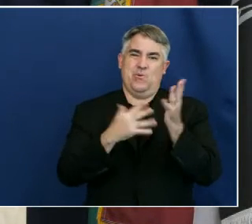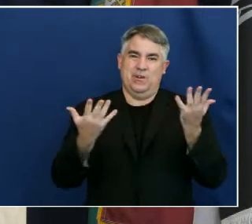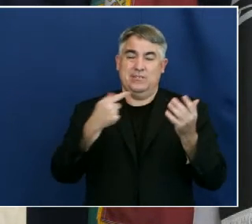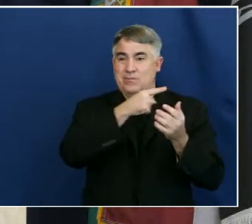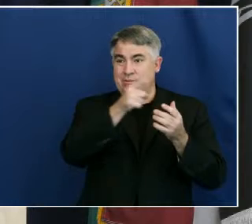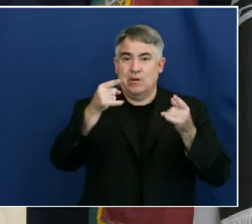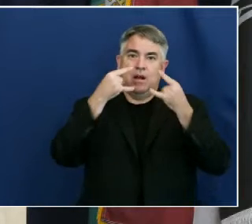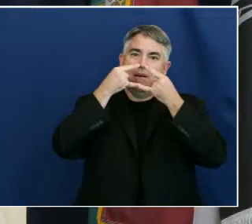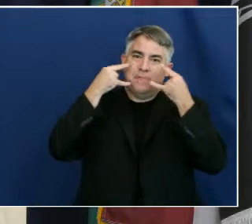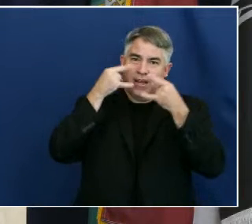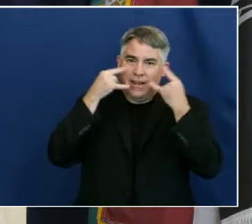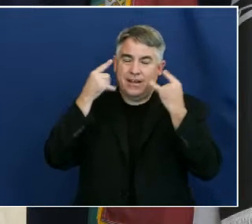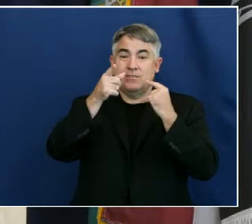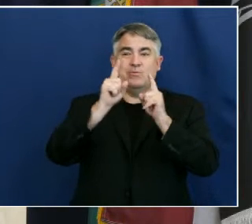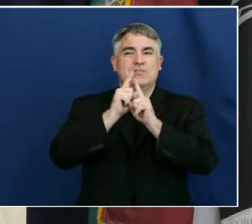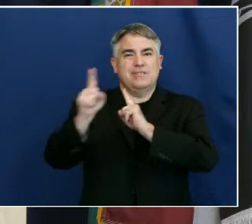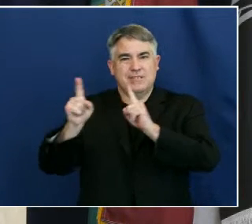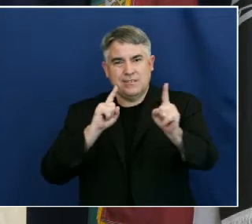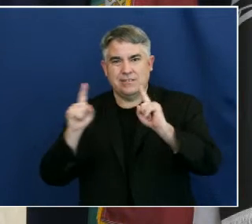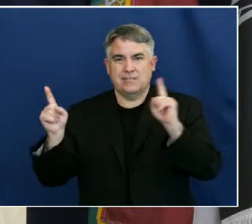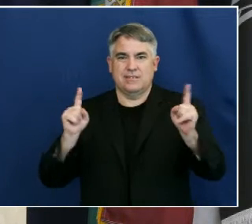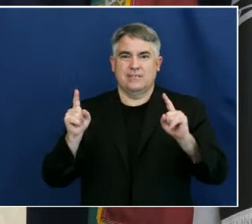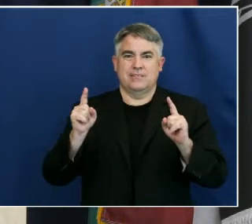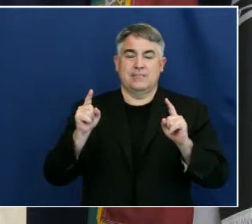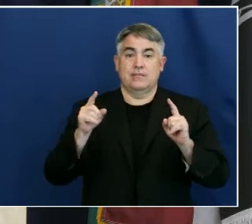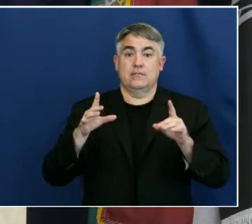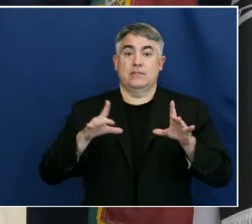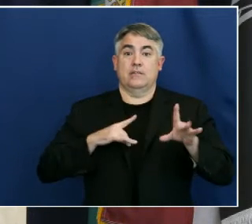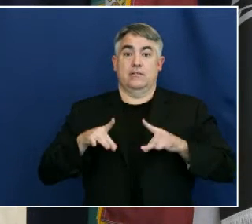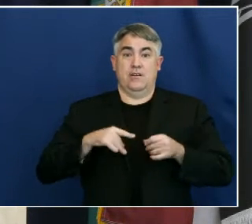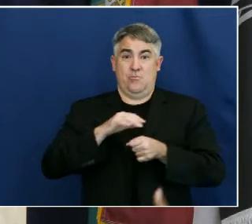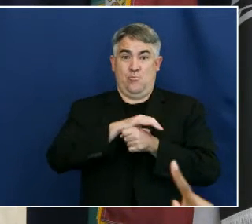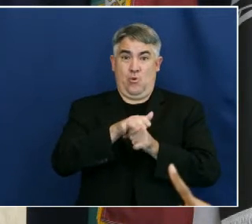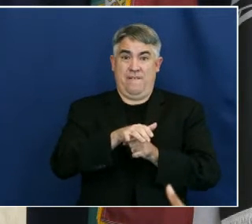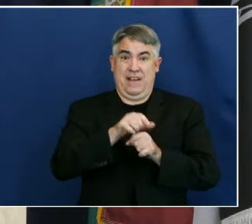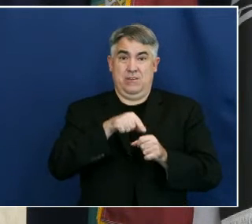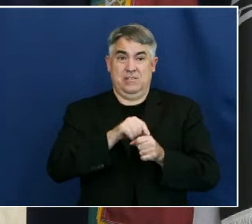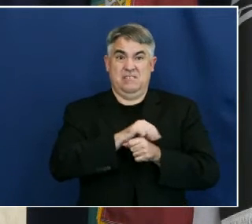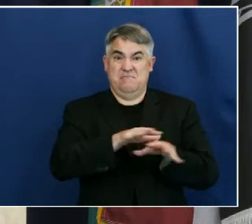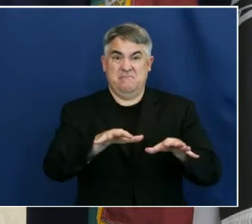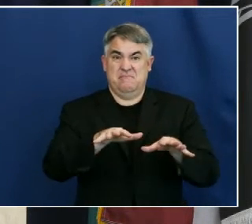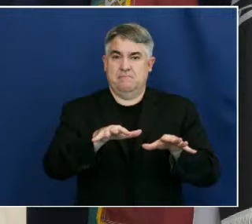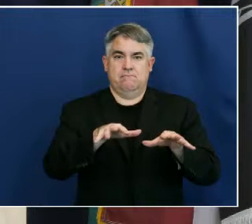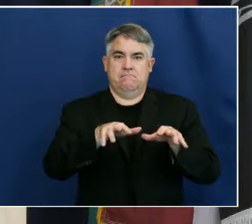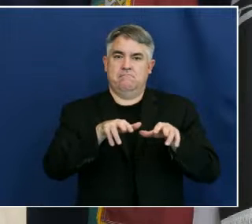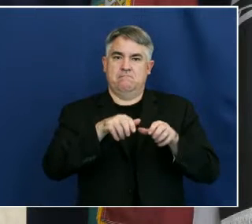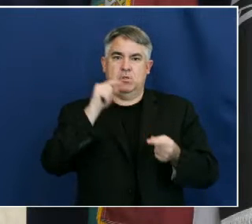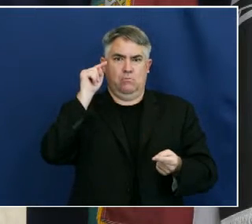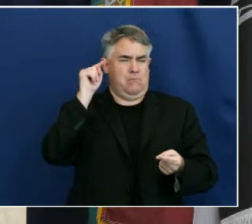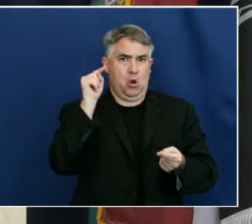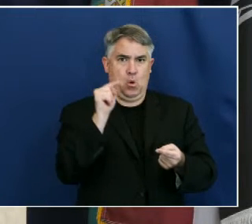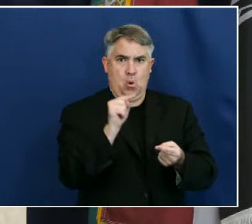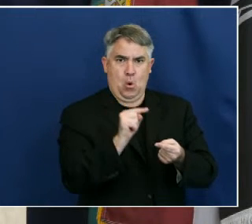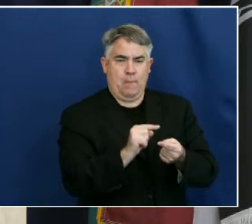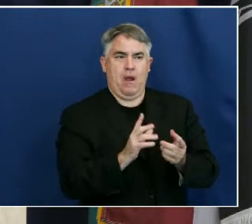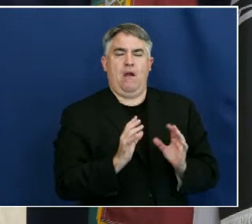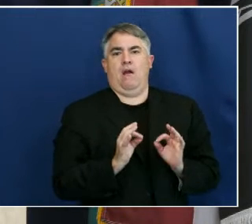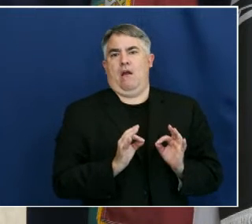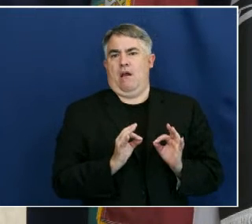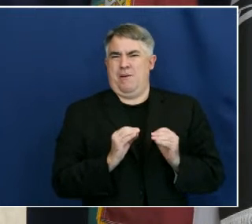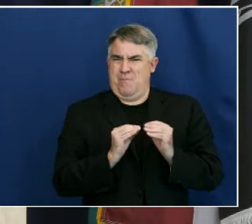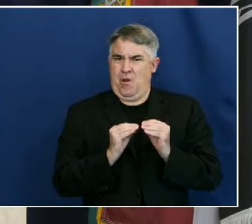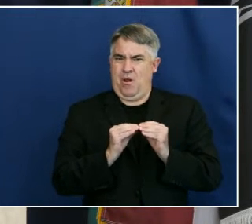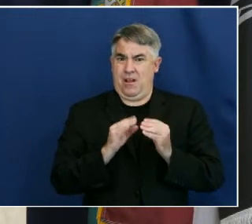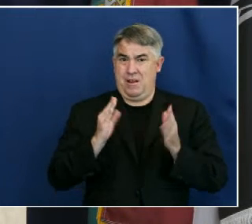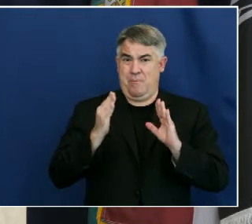before you today, our case counts are down significantly. You have to go back to last fall to see individual days with case counts as low as we've